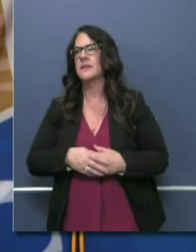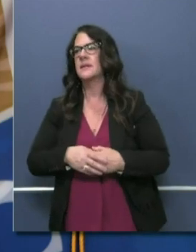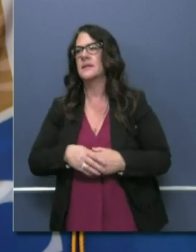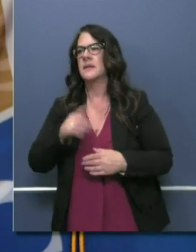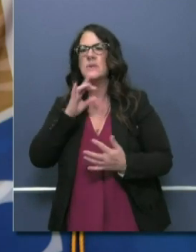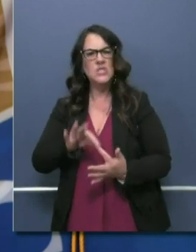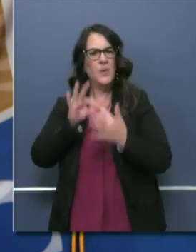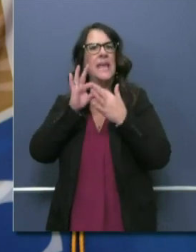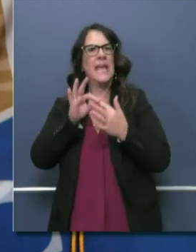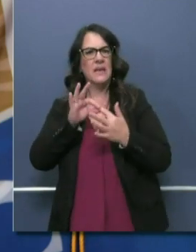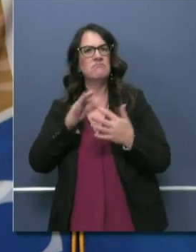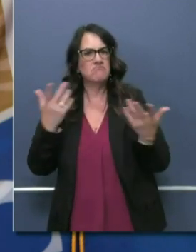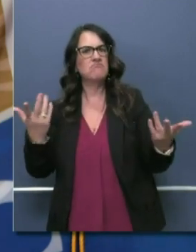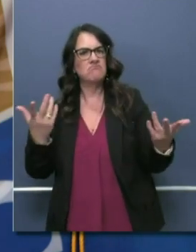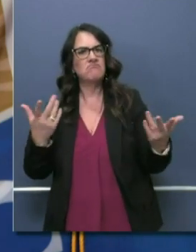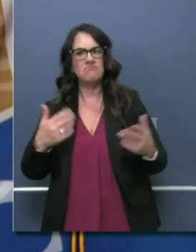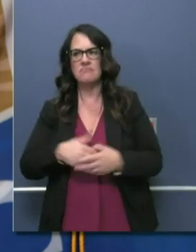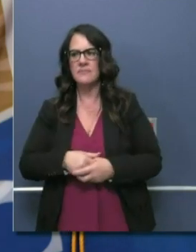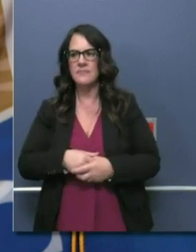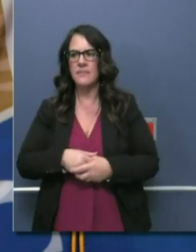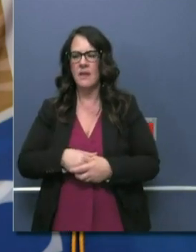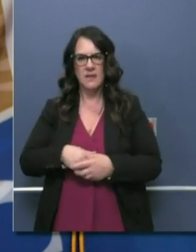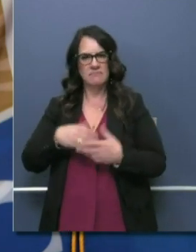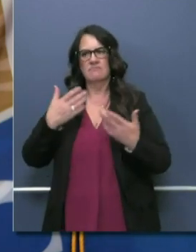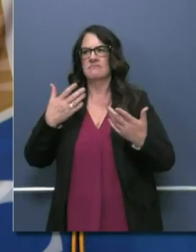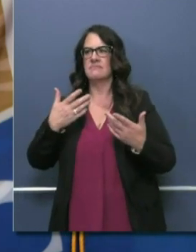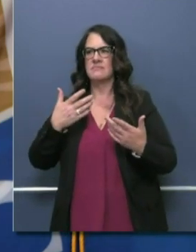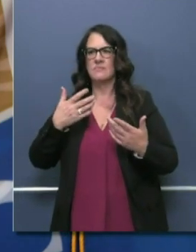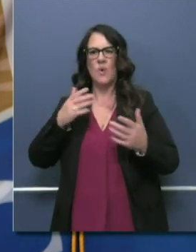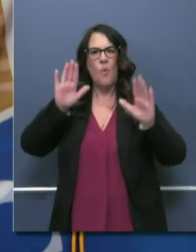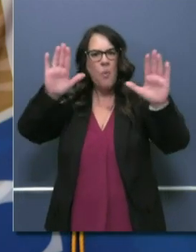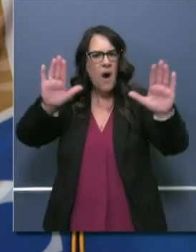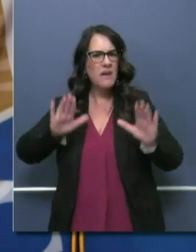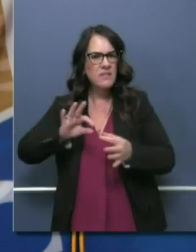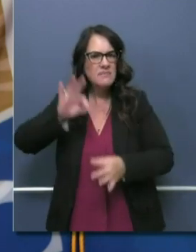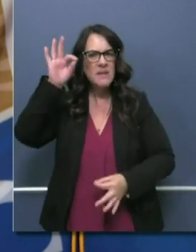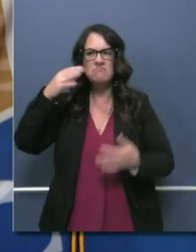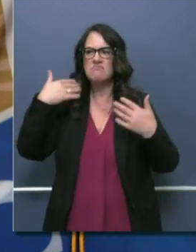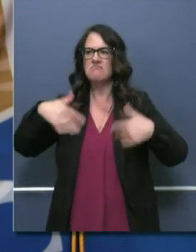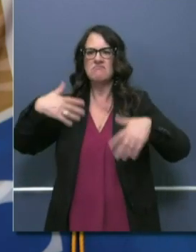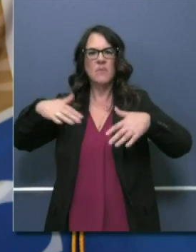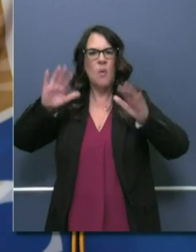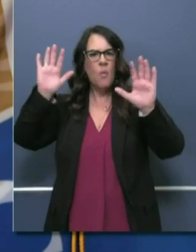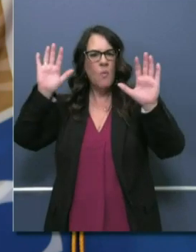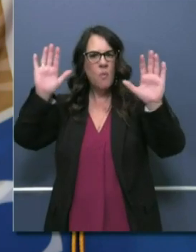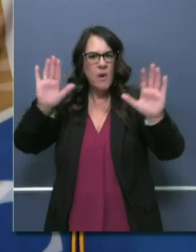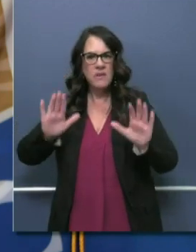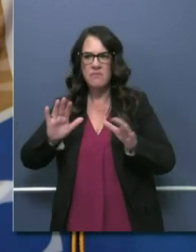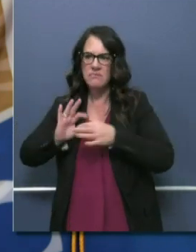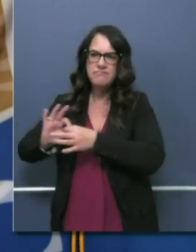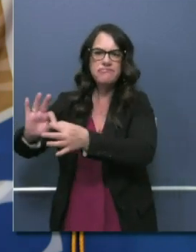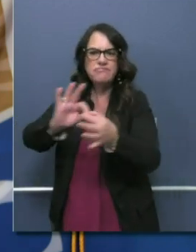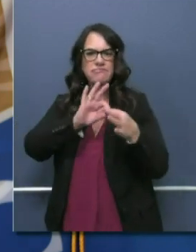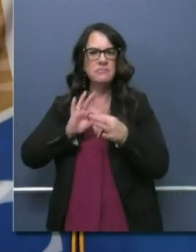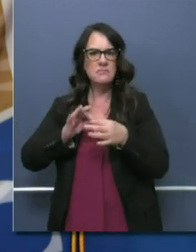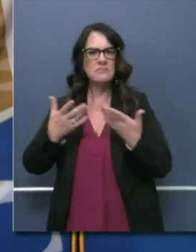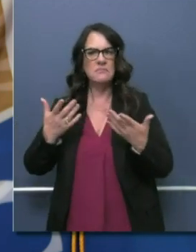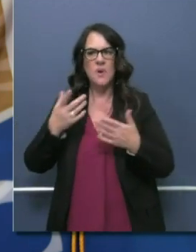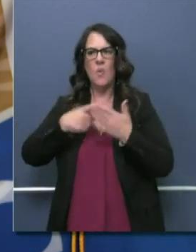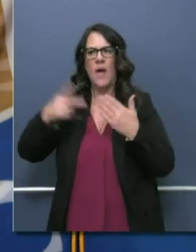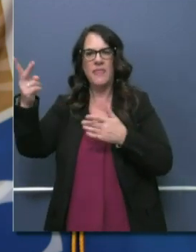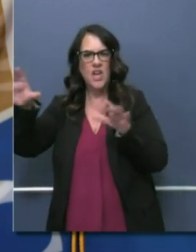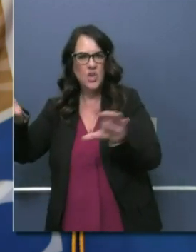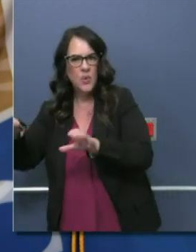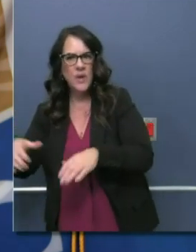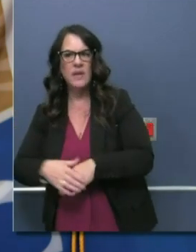novel, but I will say this, in the spirit of collaboration with other states, we've also been comparing and contrasting what they're doing, not just with our